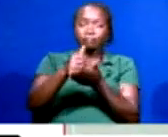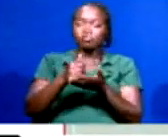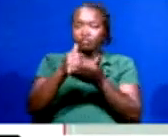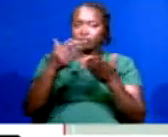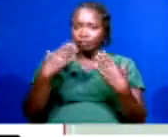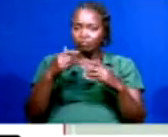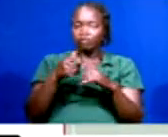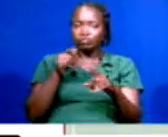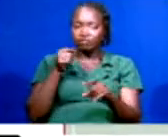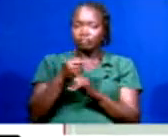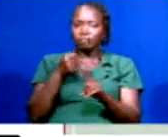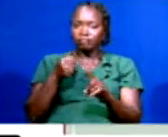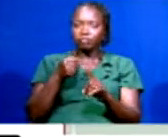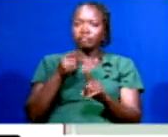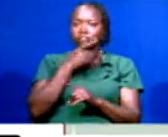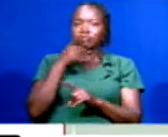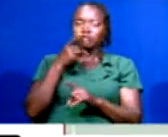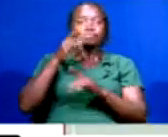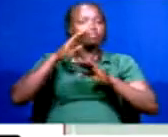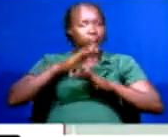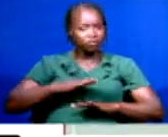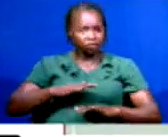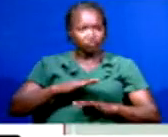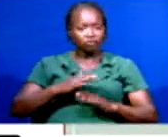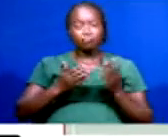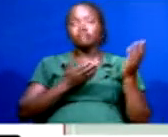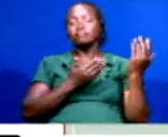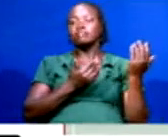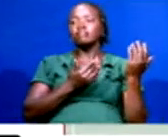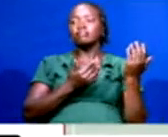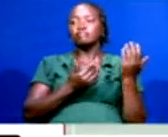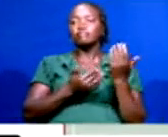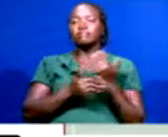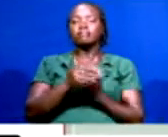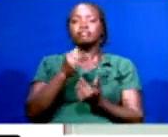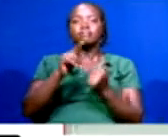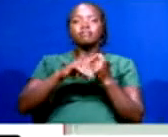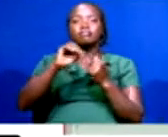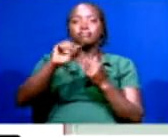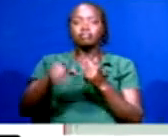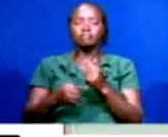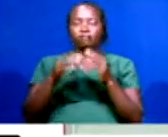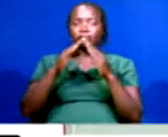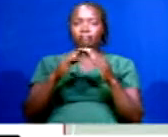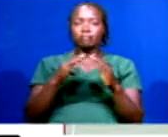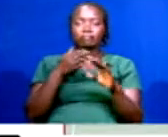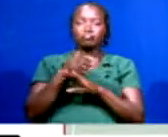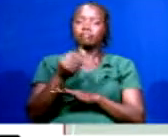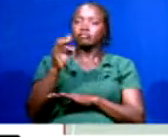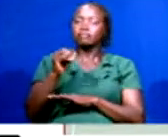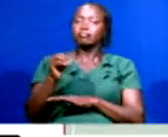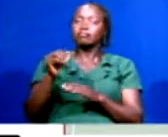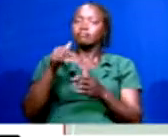of drought. The relief intervention is expected to cover 60,000 households across 30 wards, including